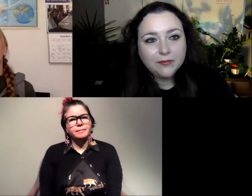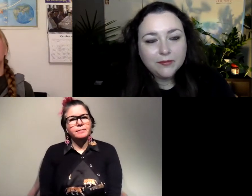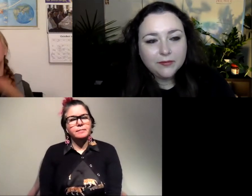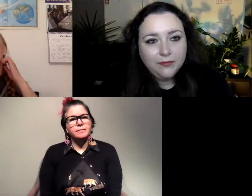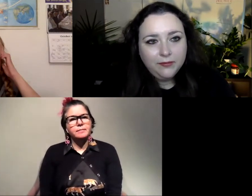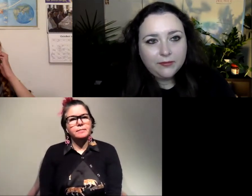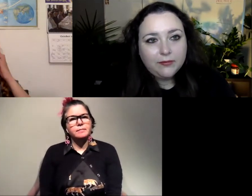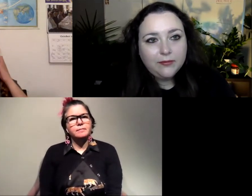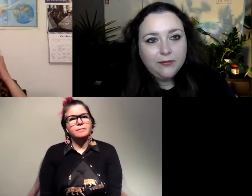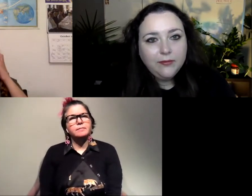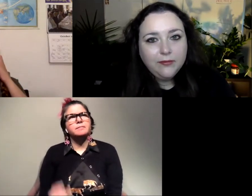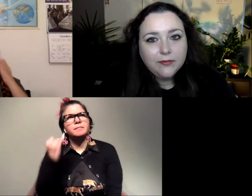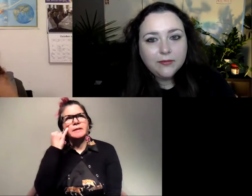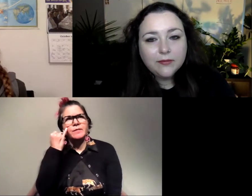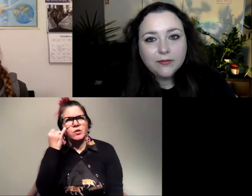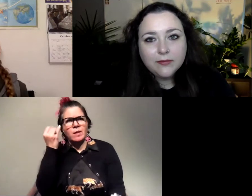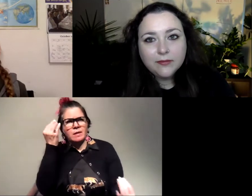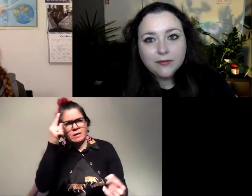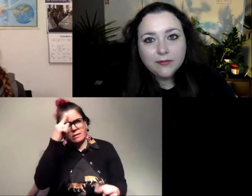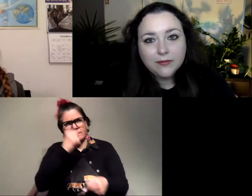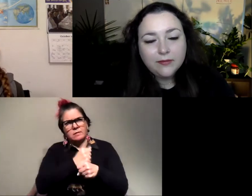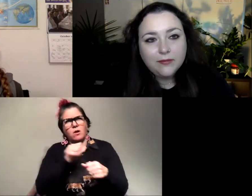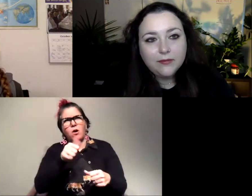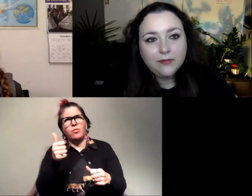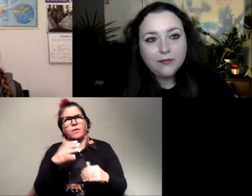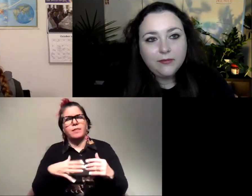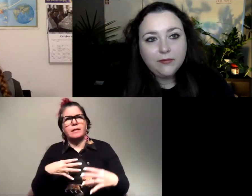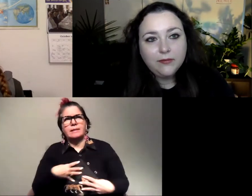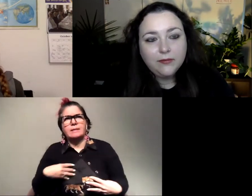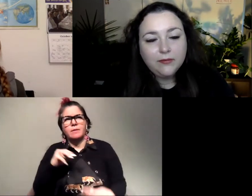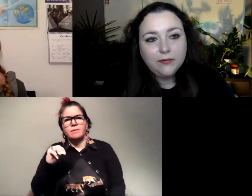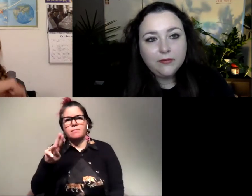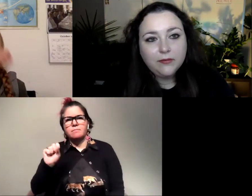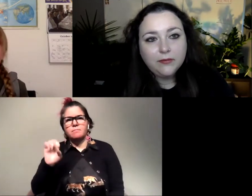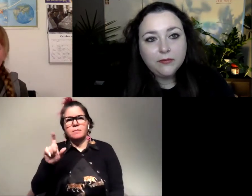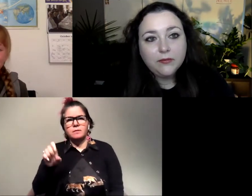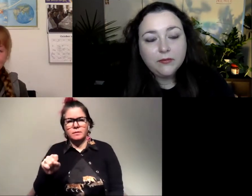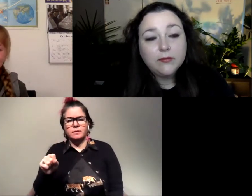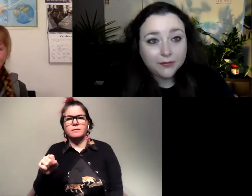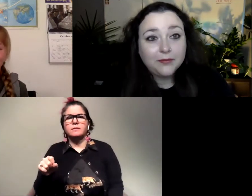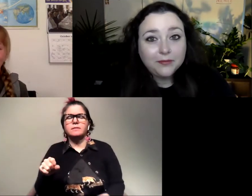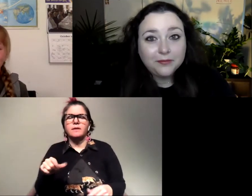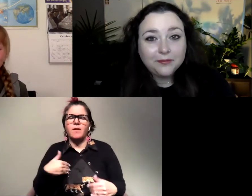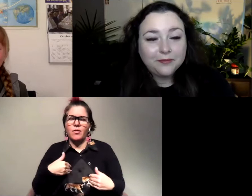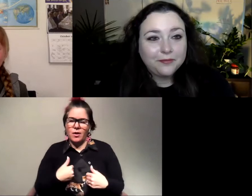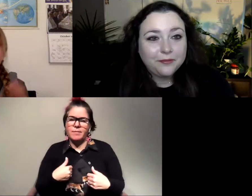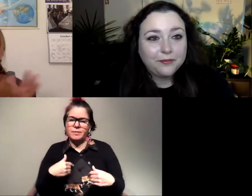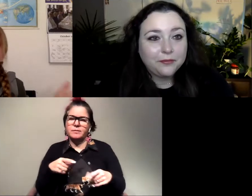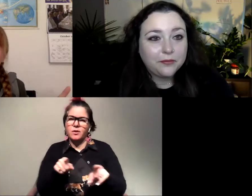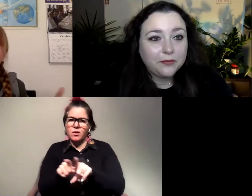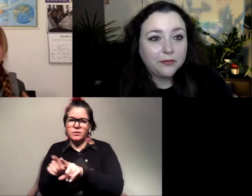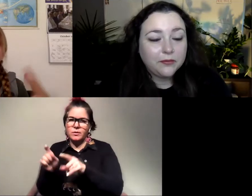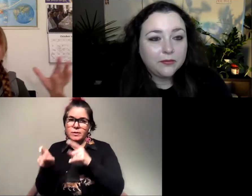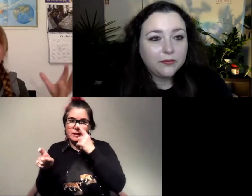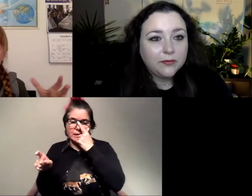if you're thinking other than zebra mussels, there are all sorts of other animals that also need to move